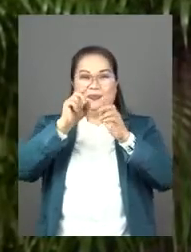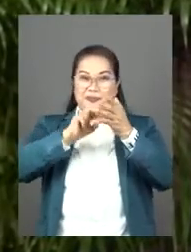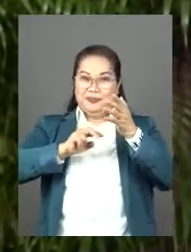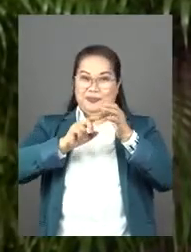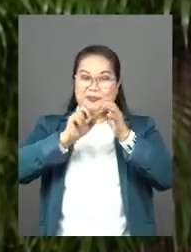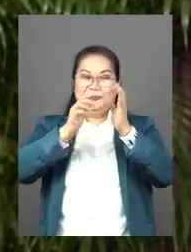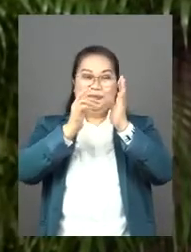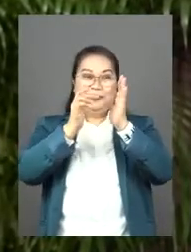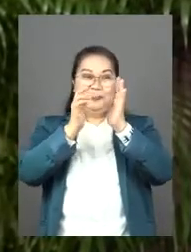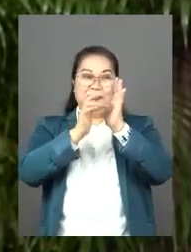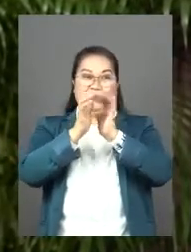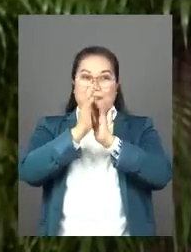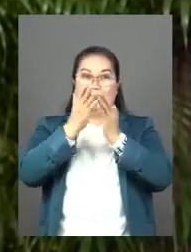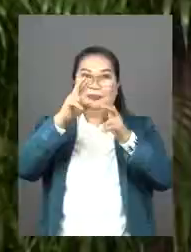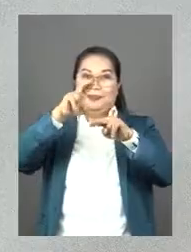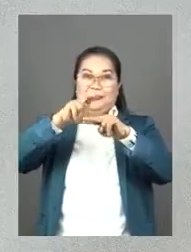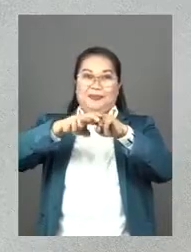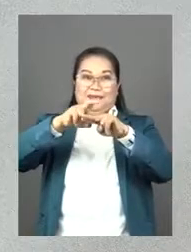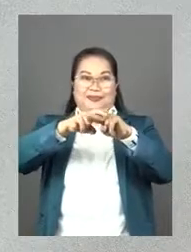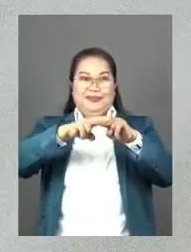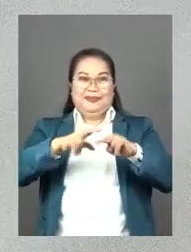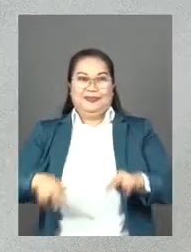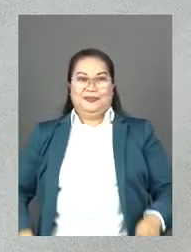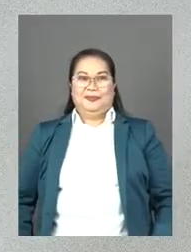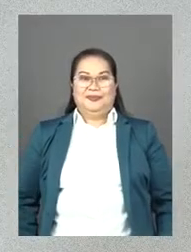of His Word. We can all take our seats.